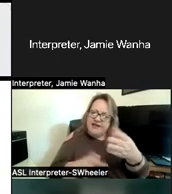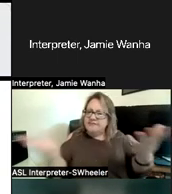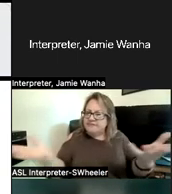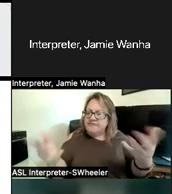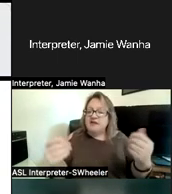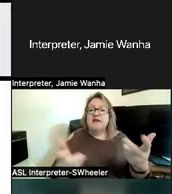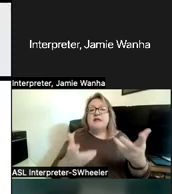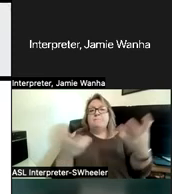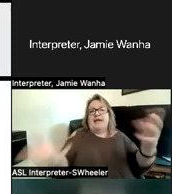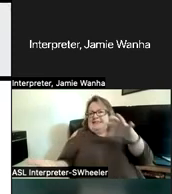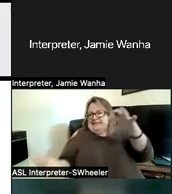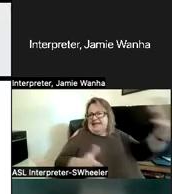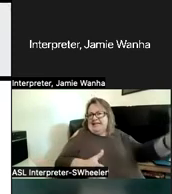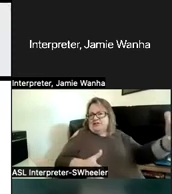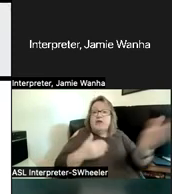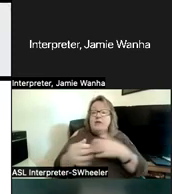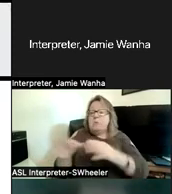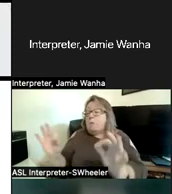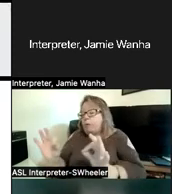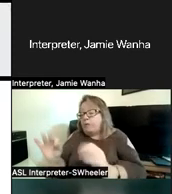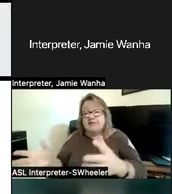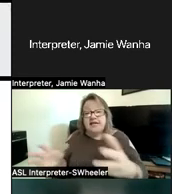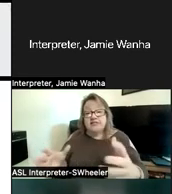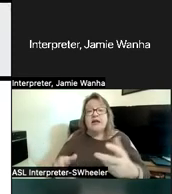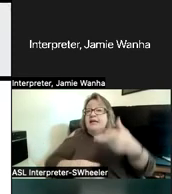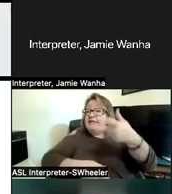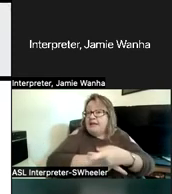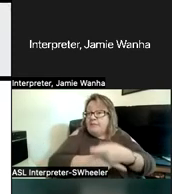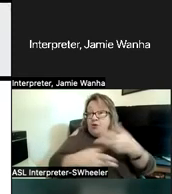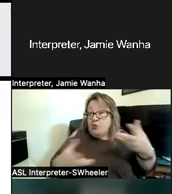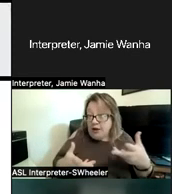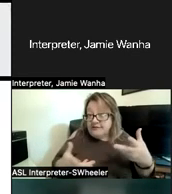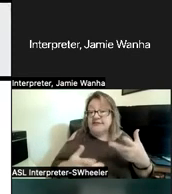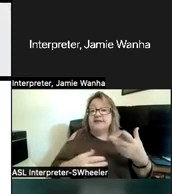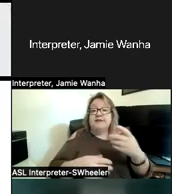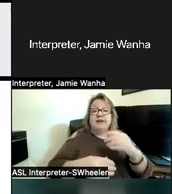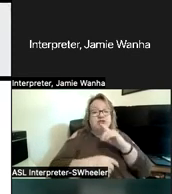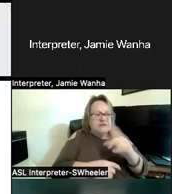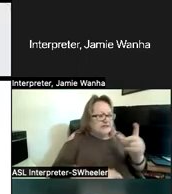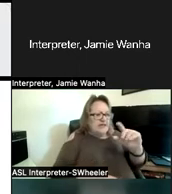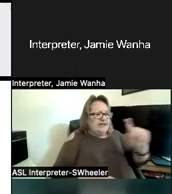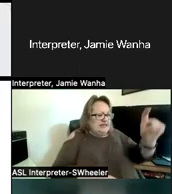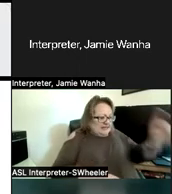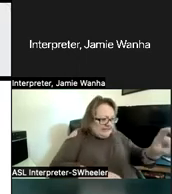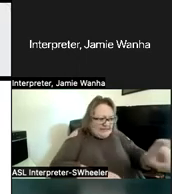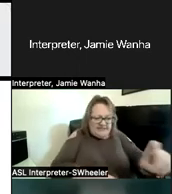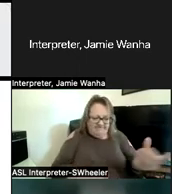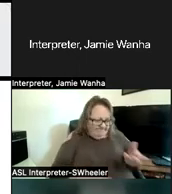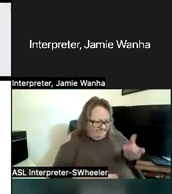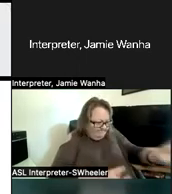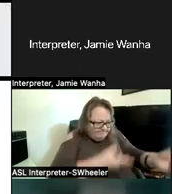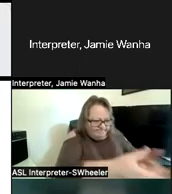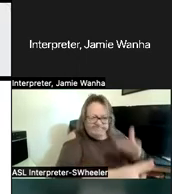big disaster or even a small disaster is maintaining, just making sure to meet all people's urgent needs. So